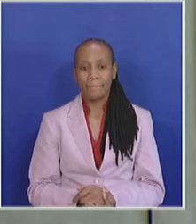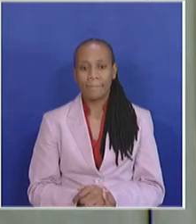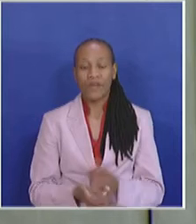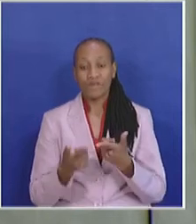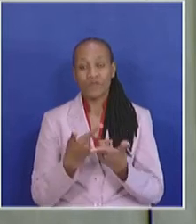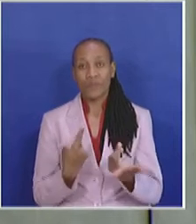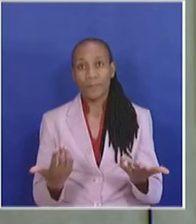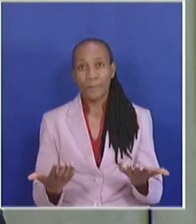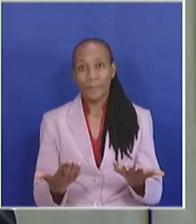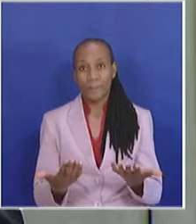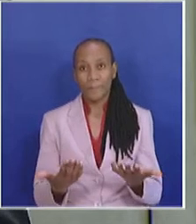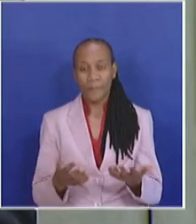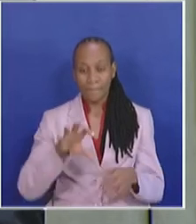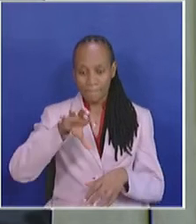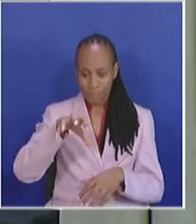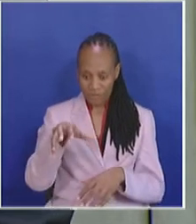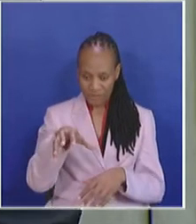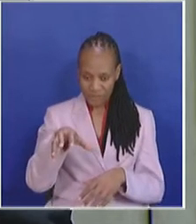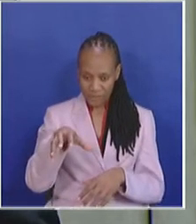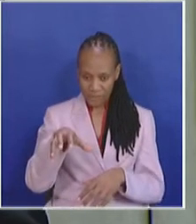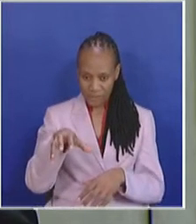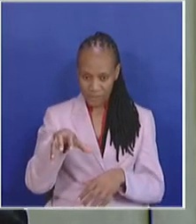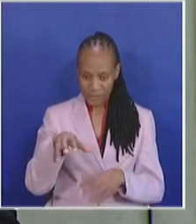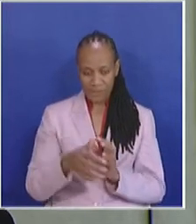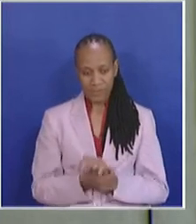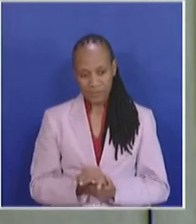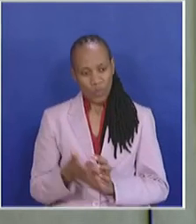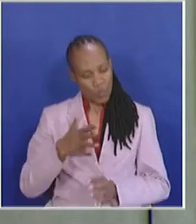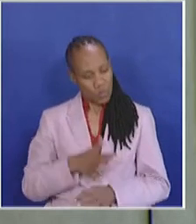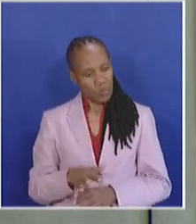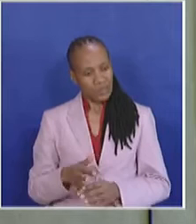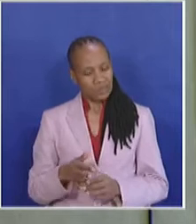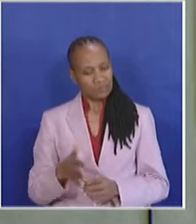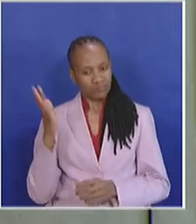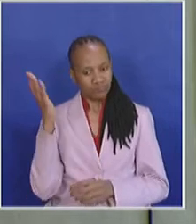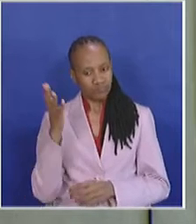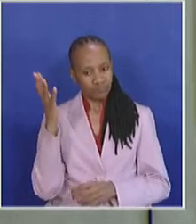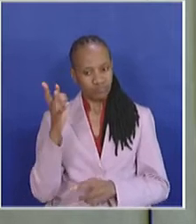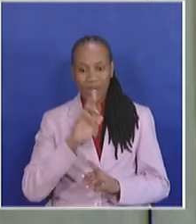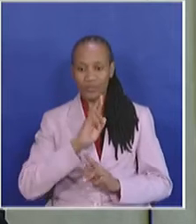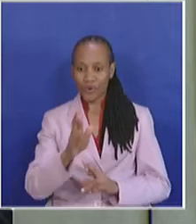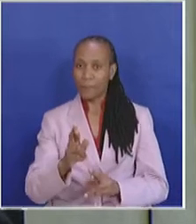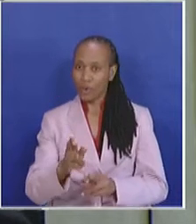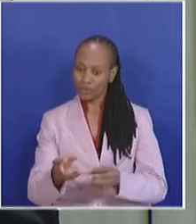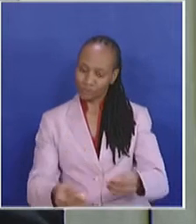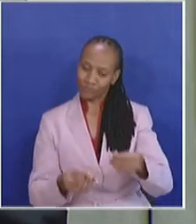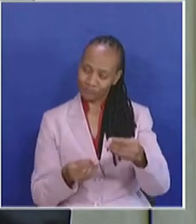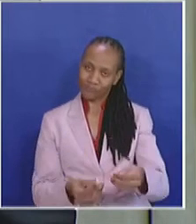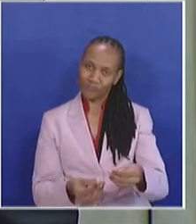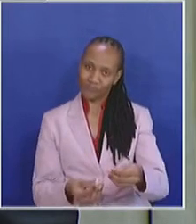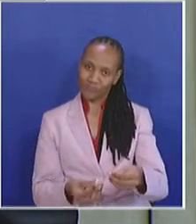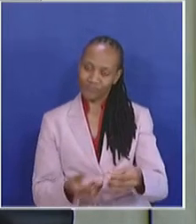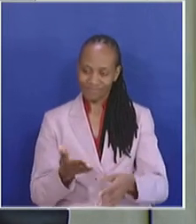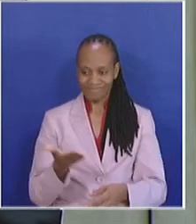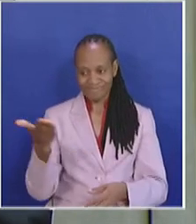behalf of the province, just to present the important report of the